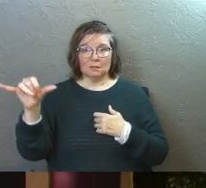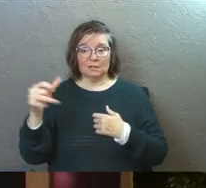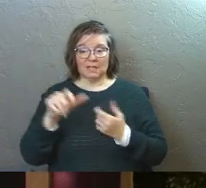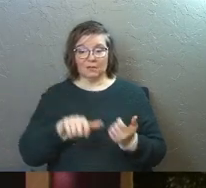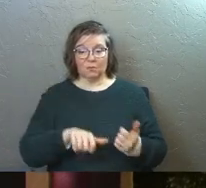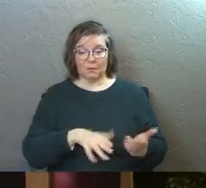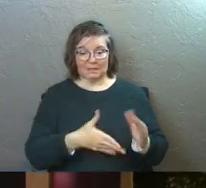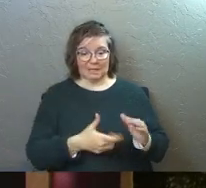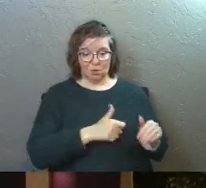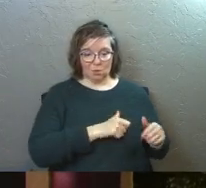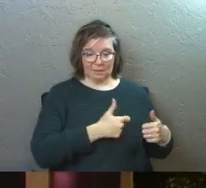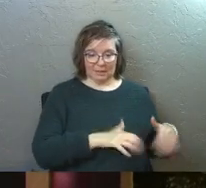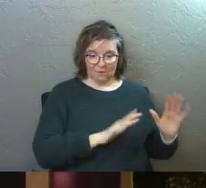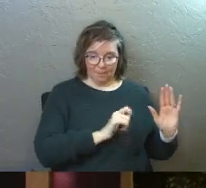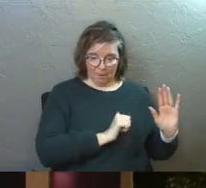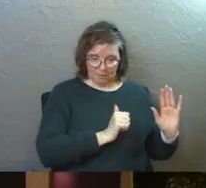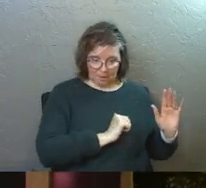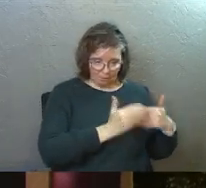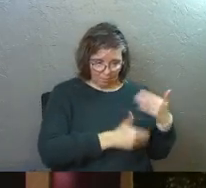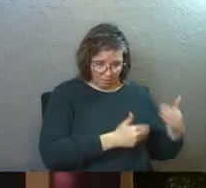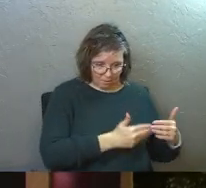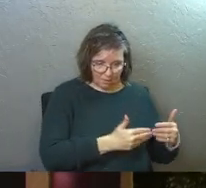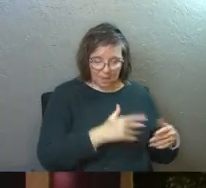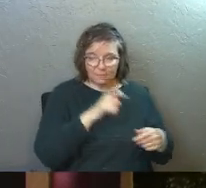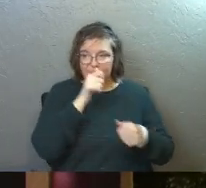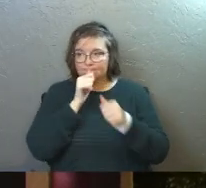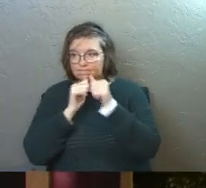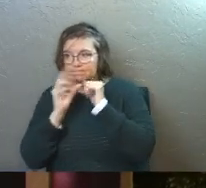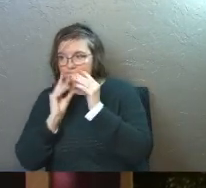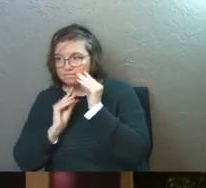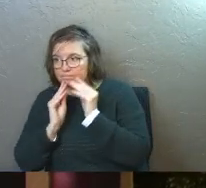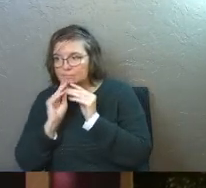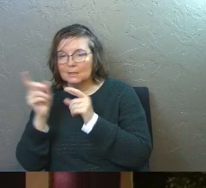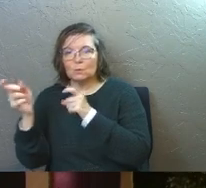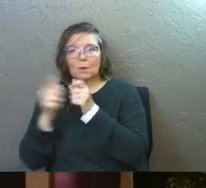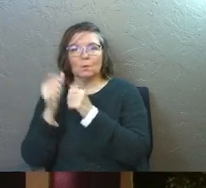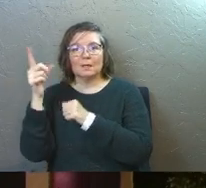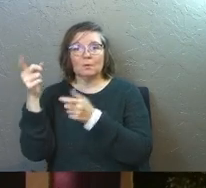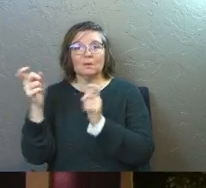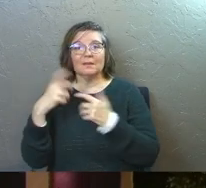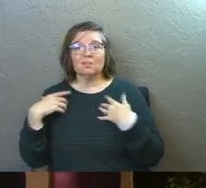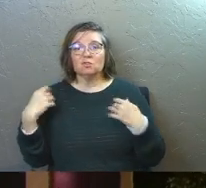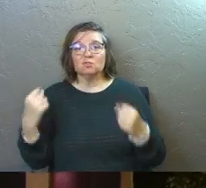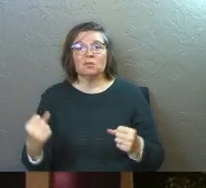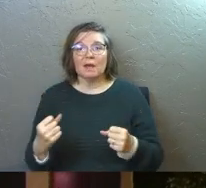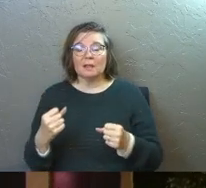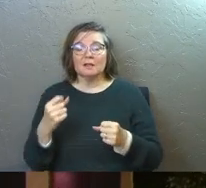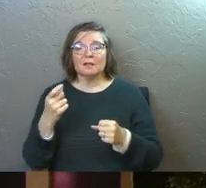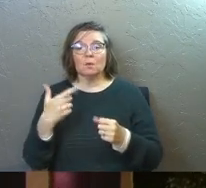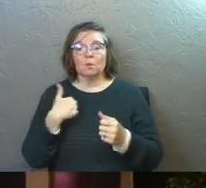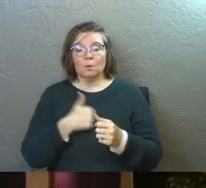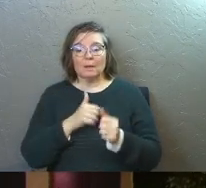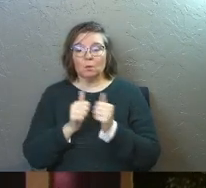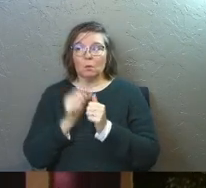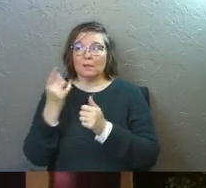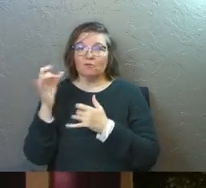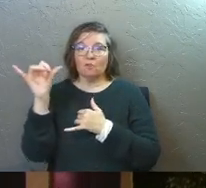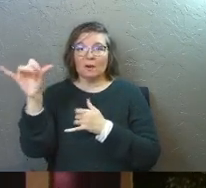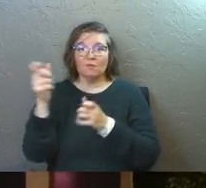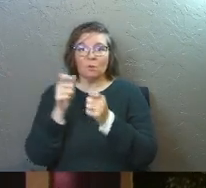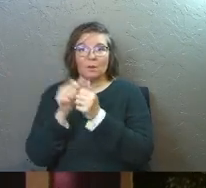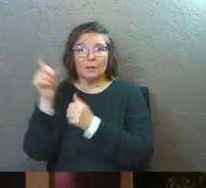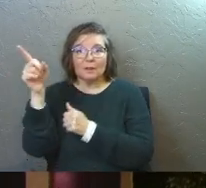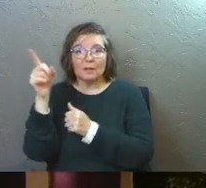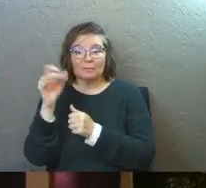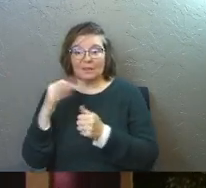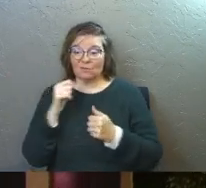we lie to ourselves and we choose his way, if we endure hardship, we'll reign with him. He's gonna give us strength. He's gonna give us stuff so that we can be with him forever and reign